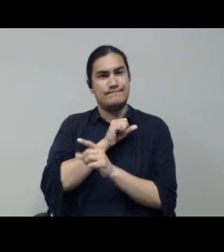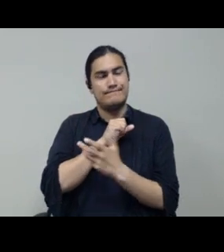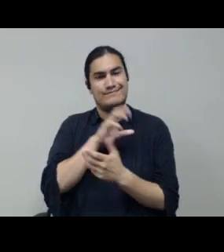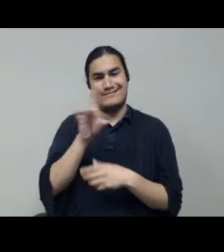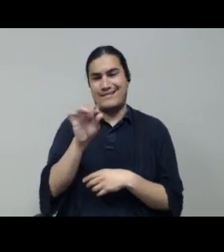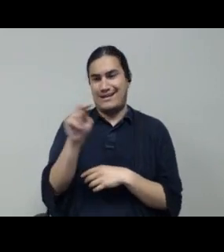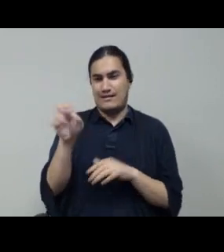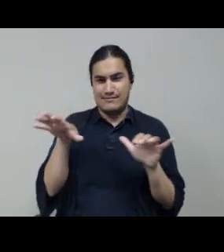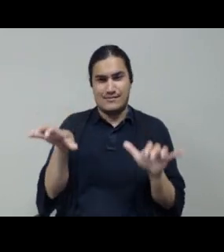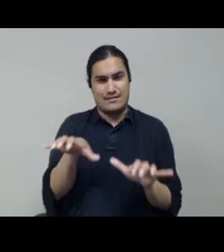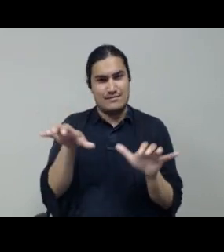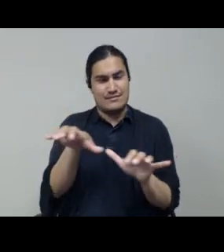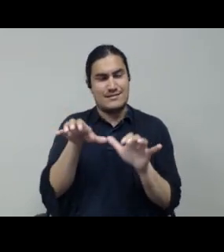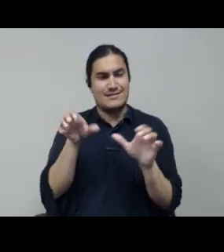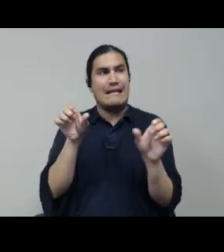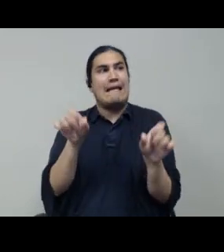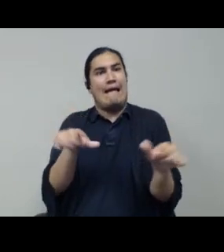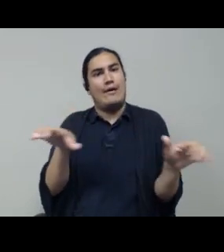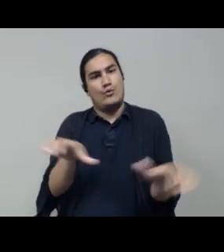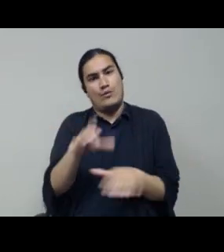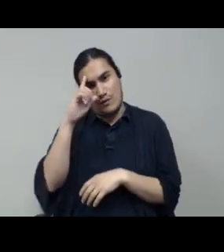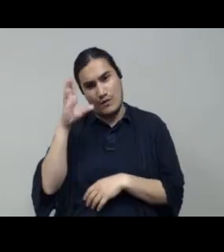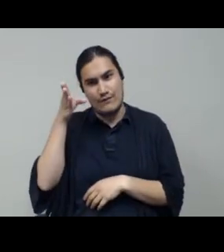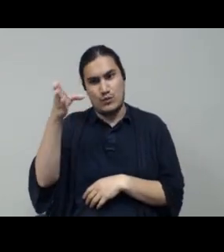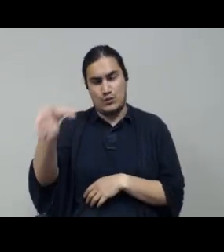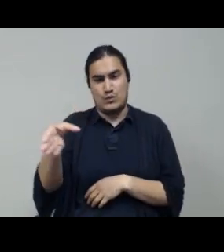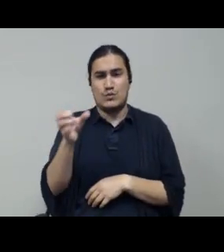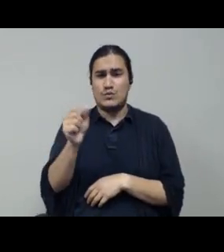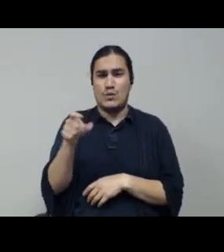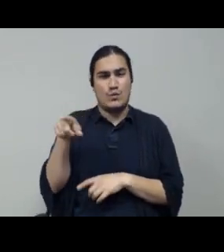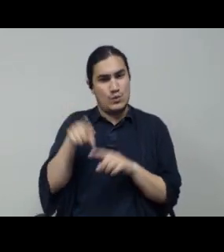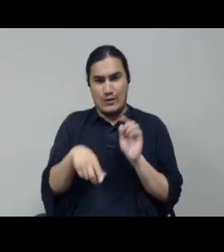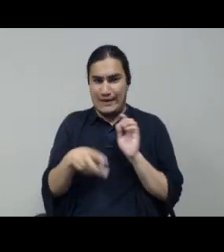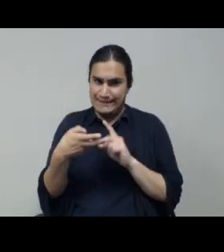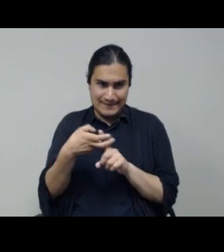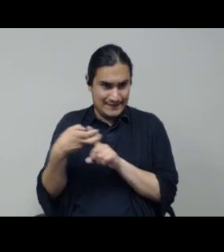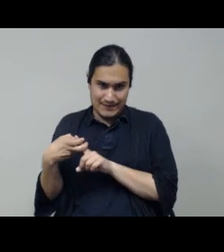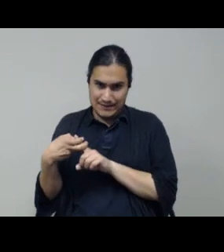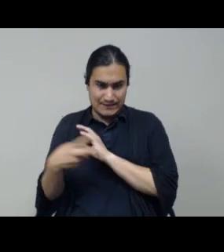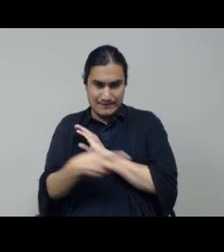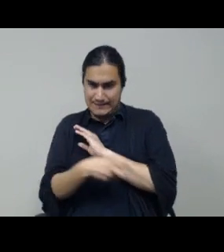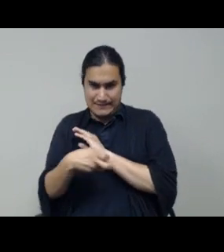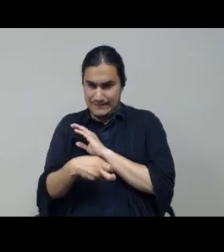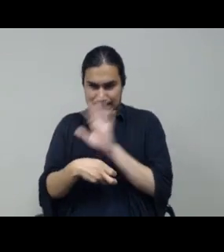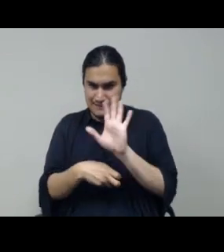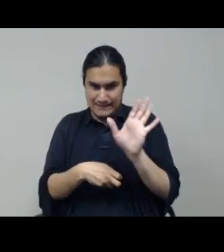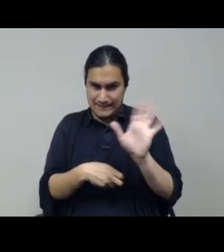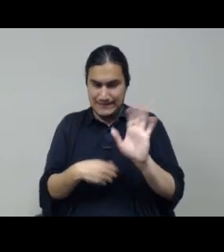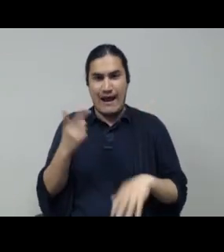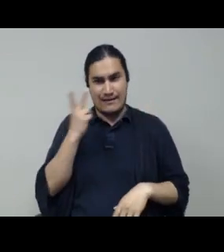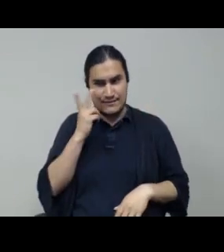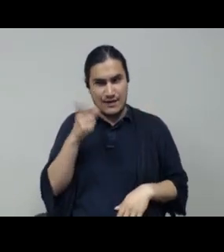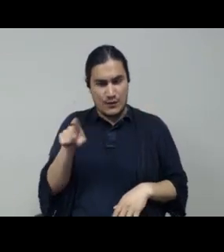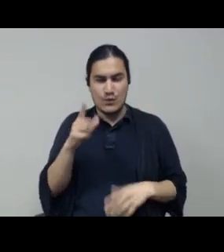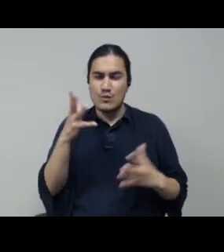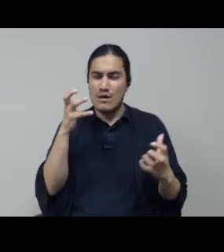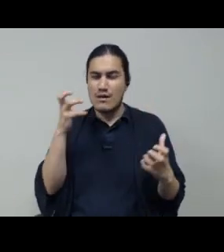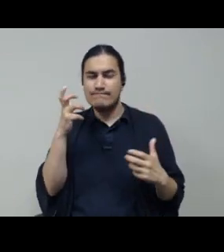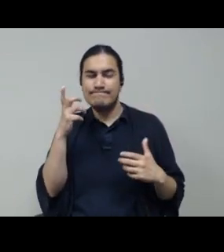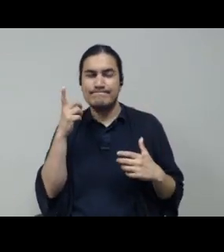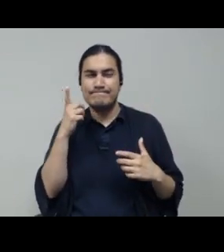Diana does and can do in the future. And so you cannot steal her. I know I saw that in your eyes that you were looking at. You cannot steal her. We're keeping